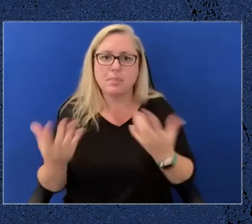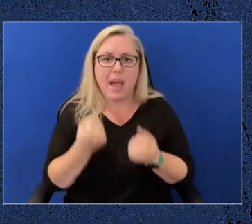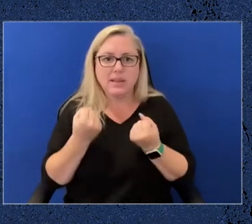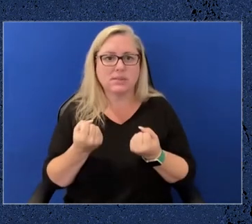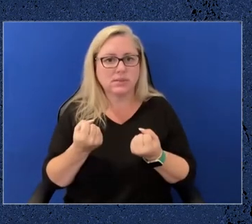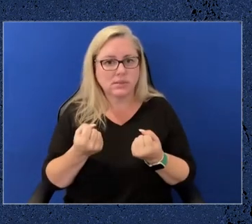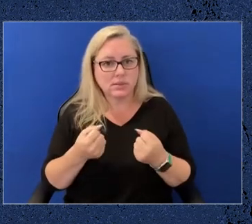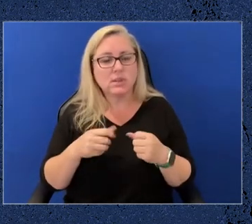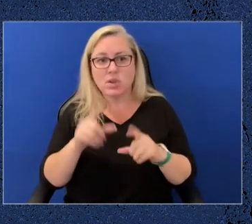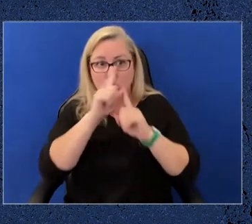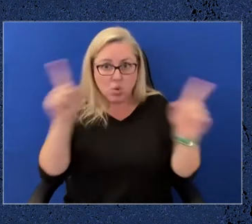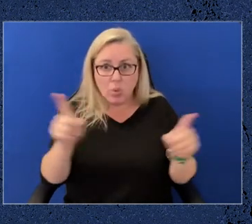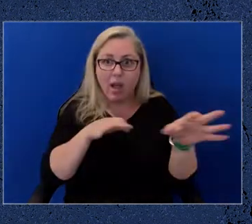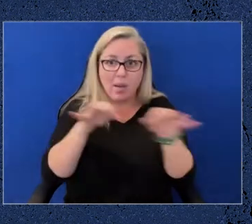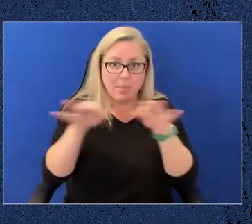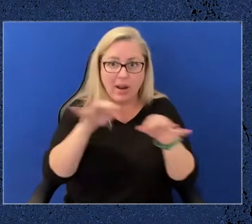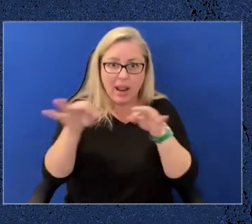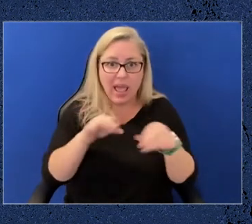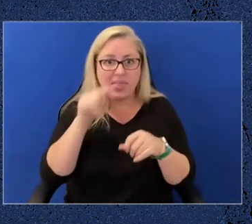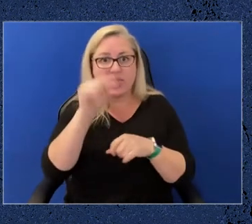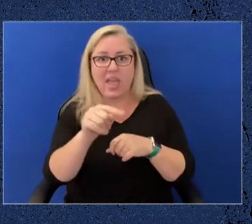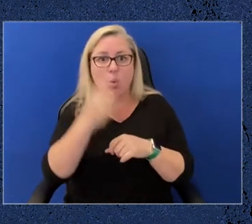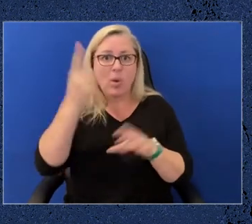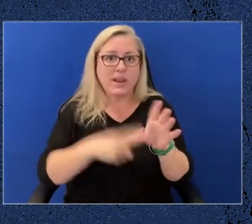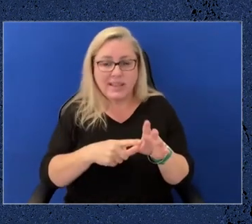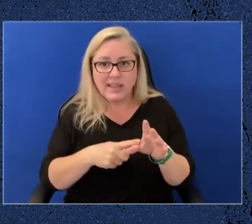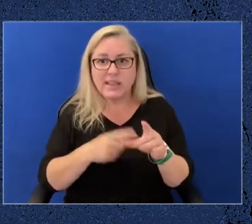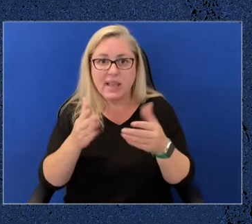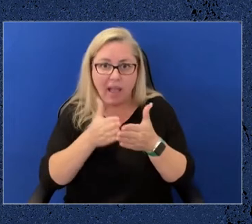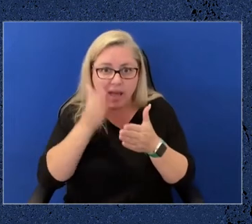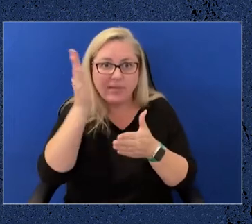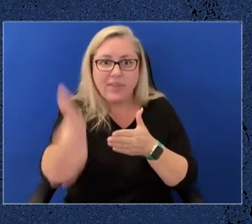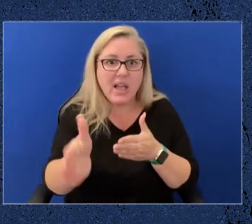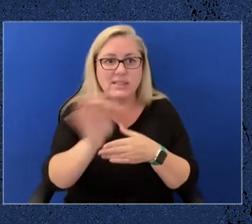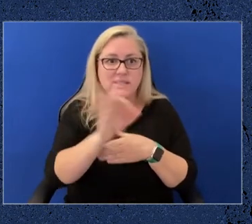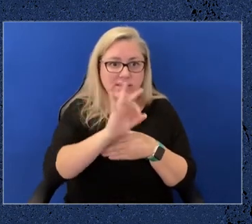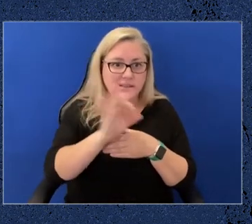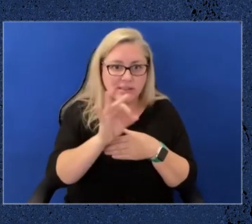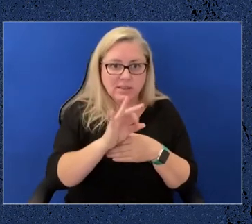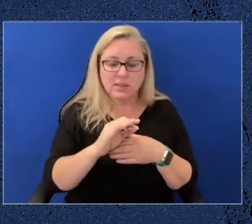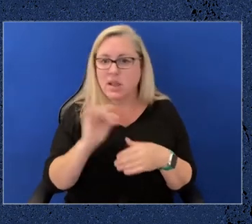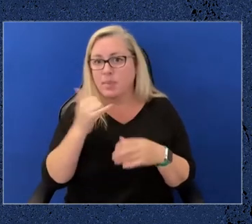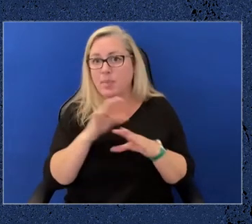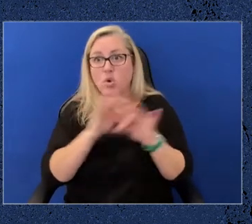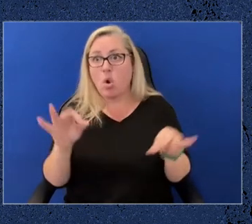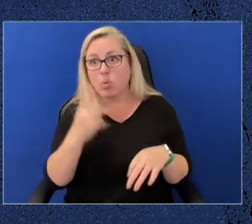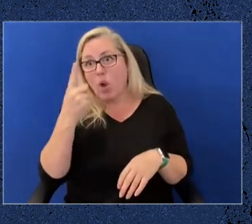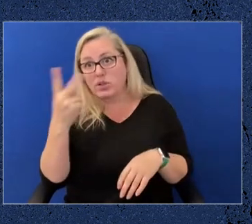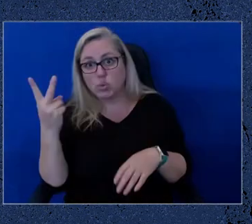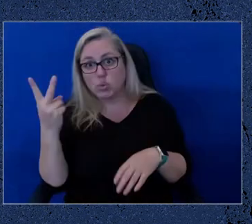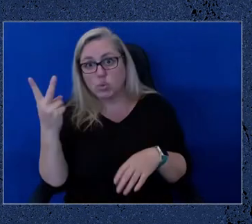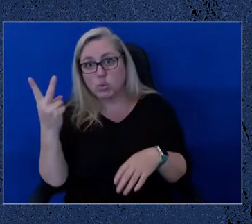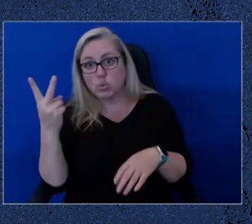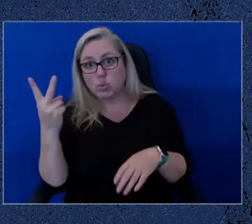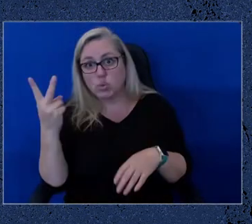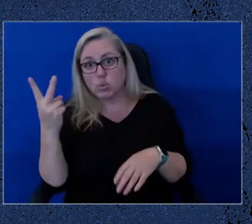plan your hazard reduction burn a year in advance to be February 4. You know. It may not be for a year or two because it might not be dry enough. It may be that you need to do